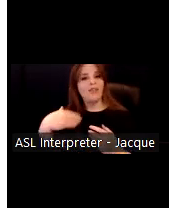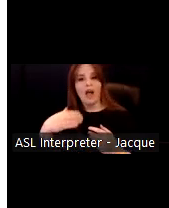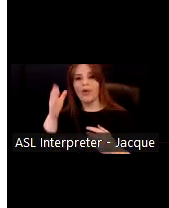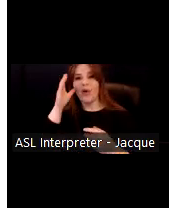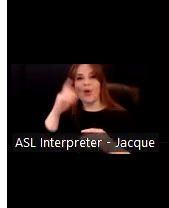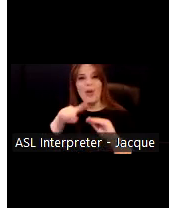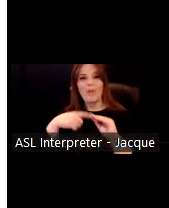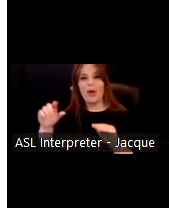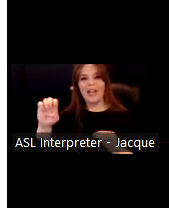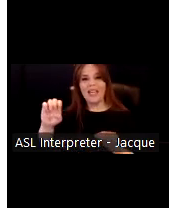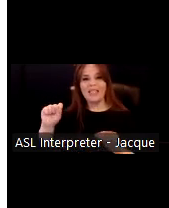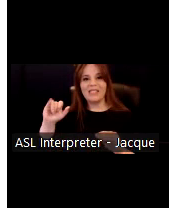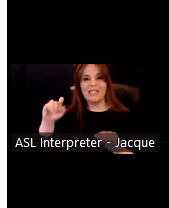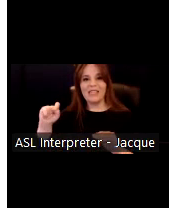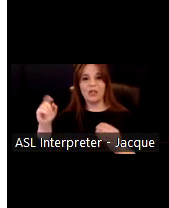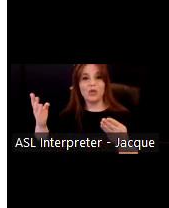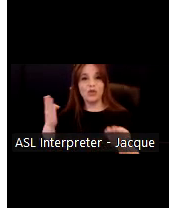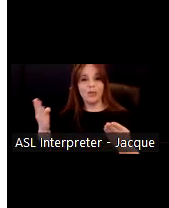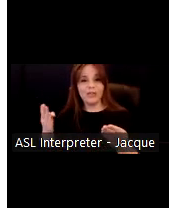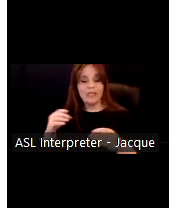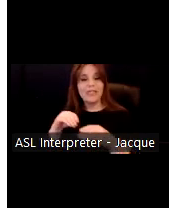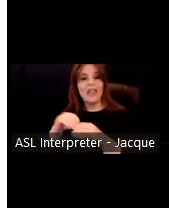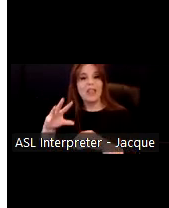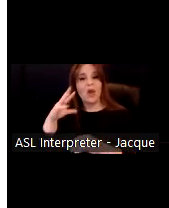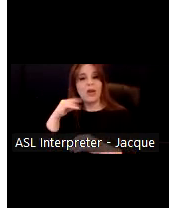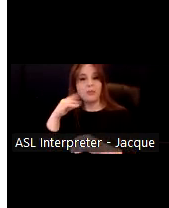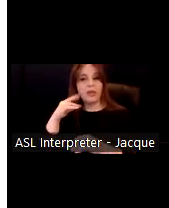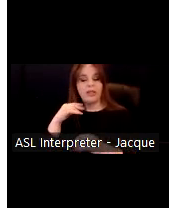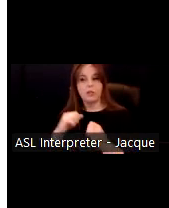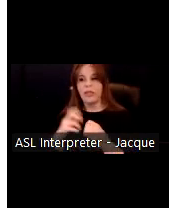their experience in their